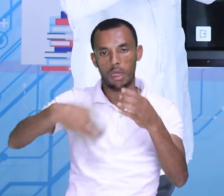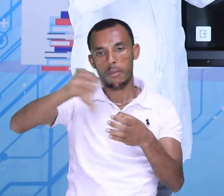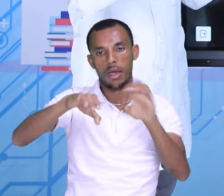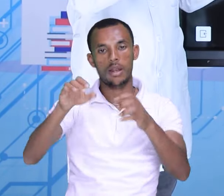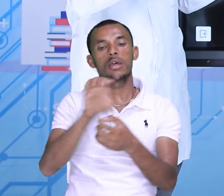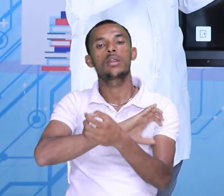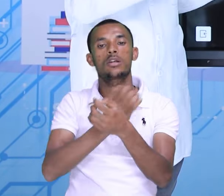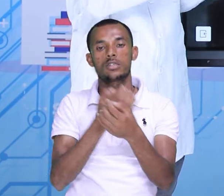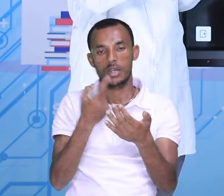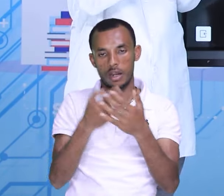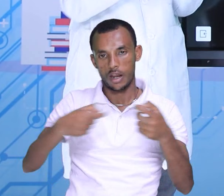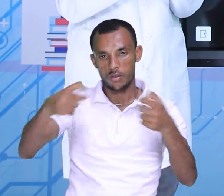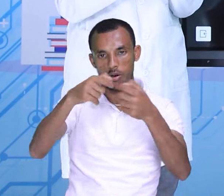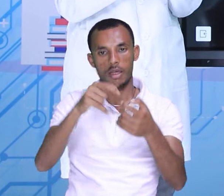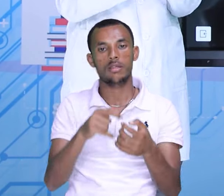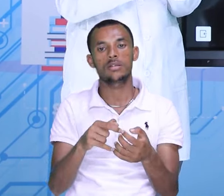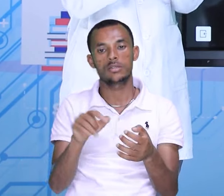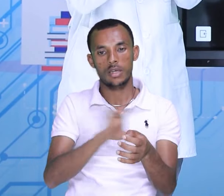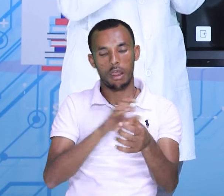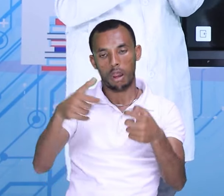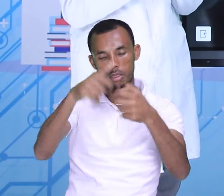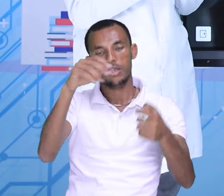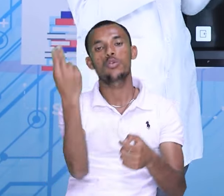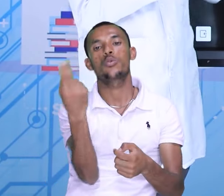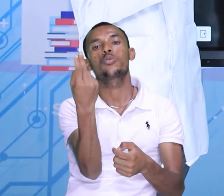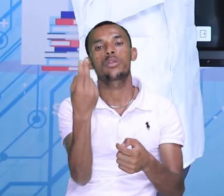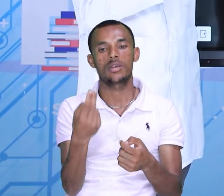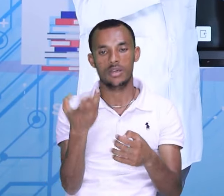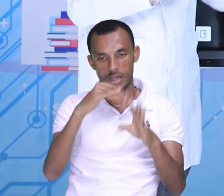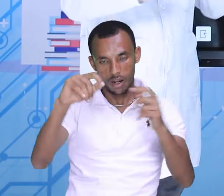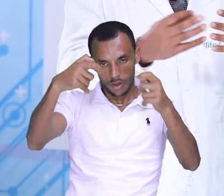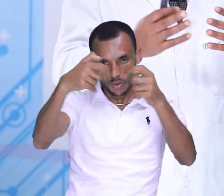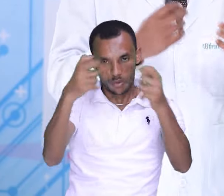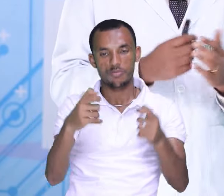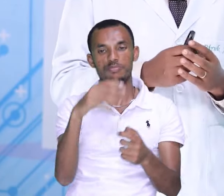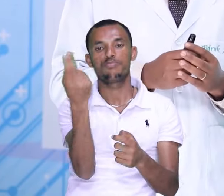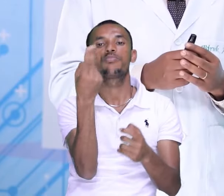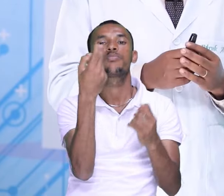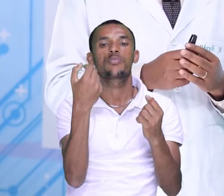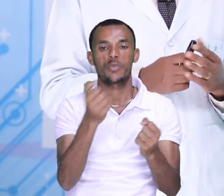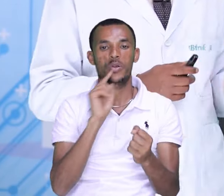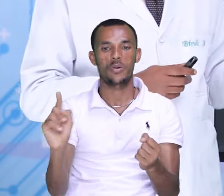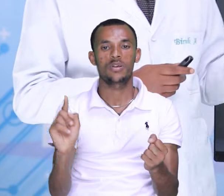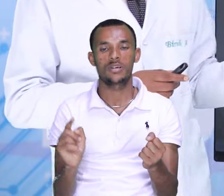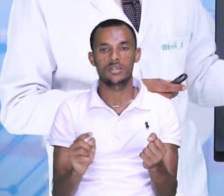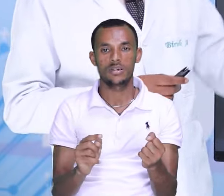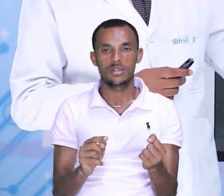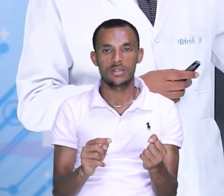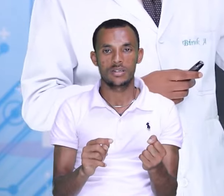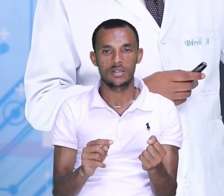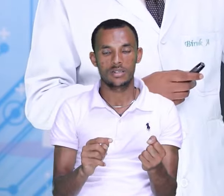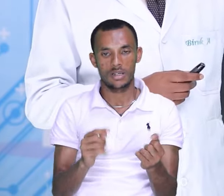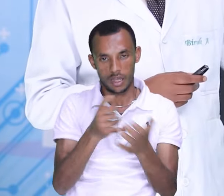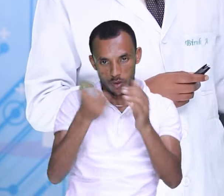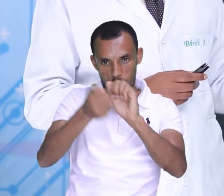in electrolytic cell, electricity is used. Because of electricity used in electrolytic cell, non-spontaneous reactions takes place